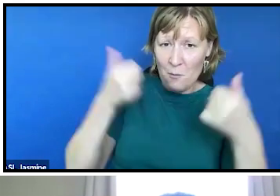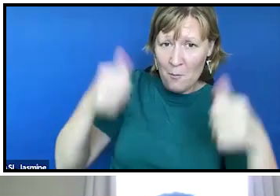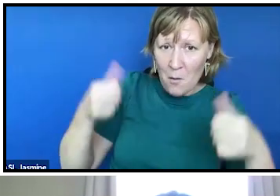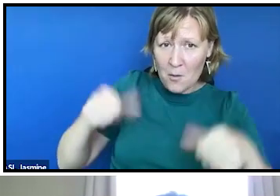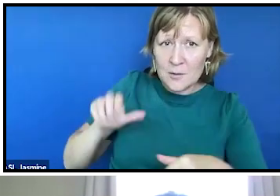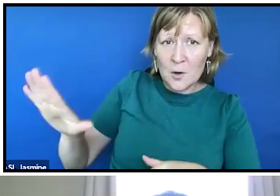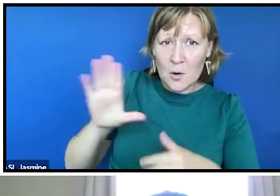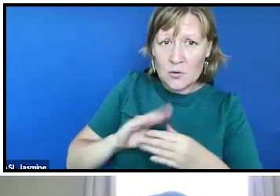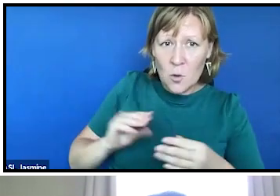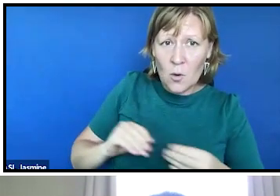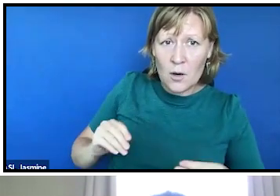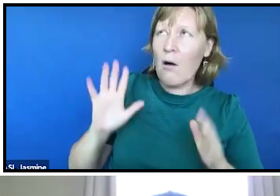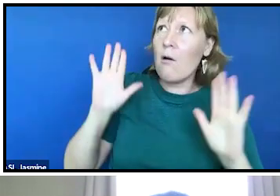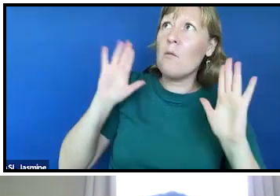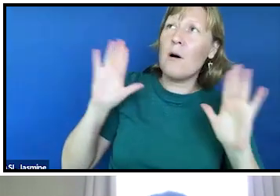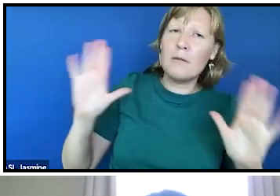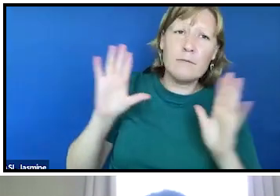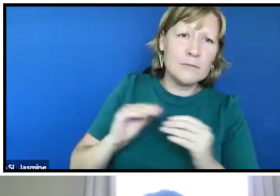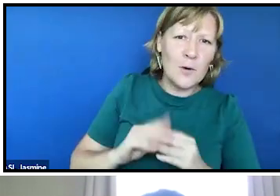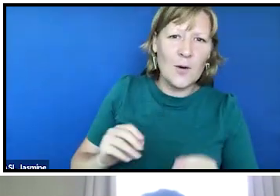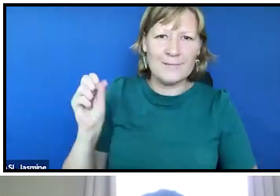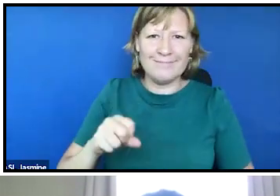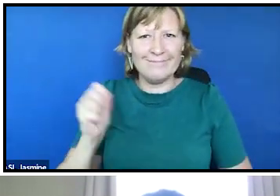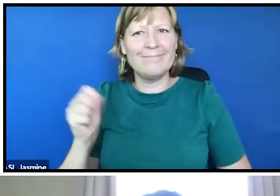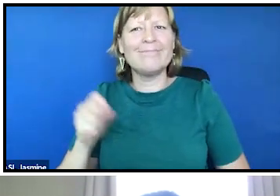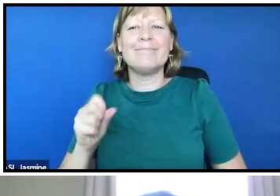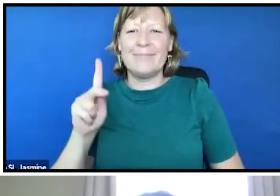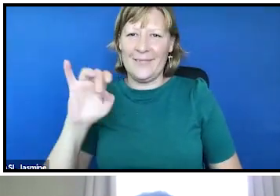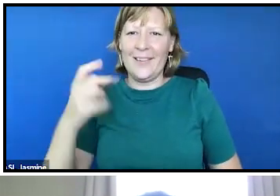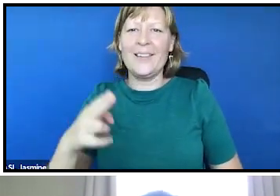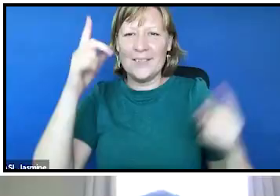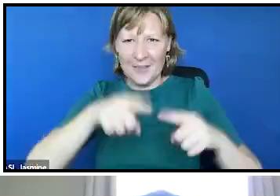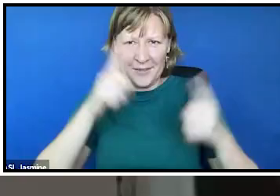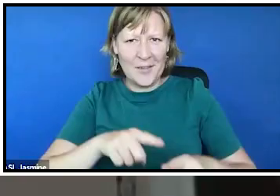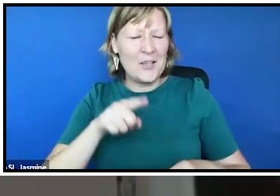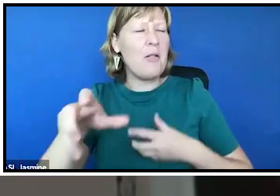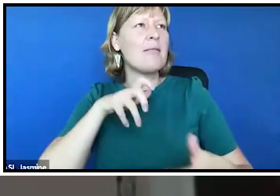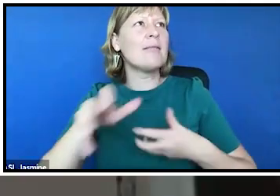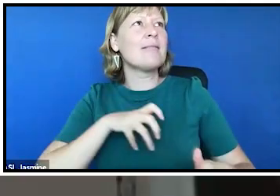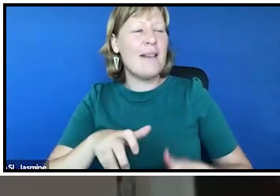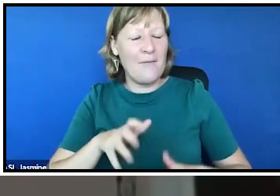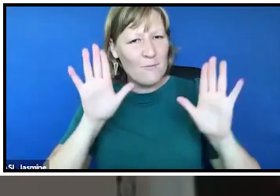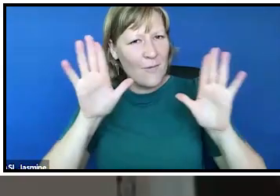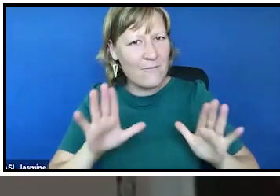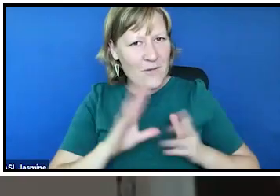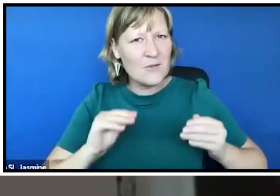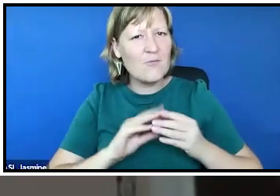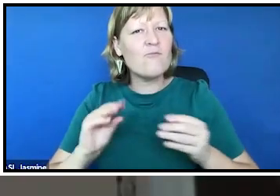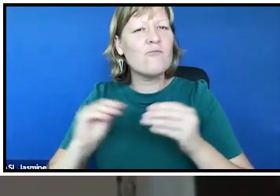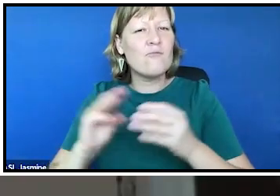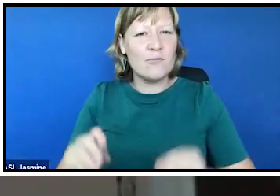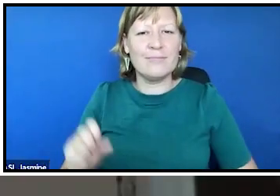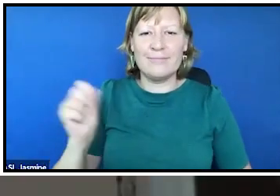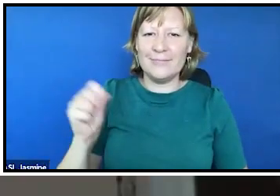they're amazing. Yeah, you'll have to see those. Those are good. Yeah, I did really good with these.